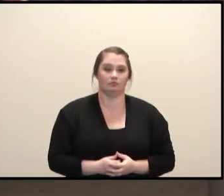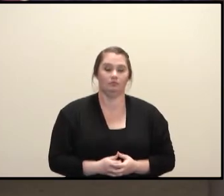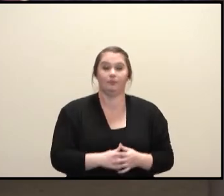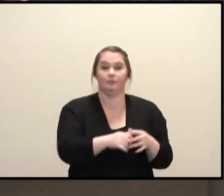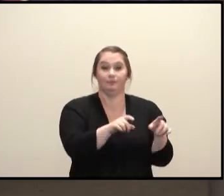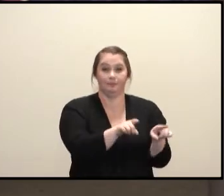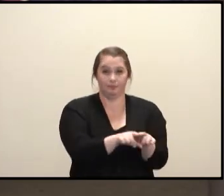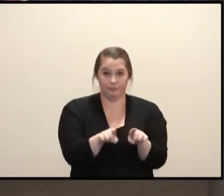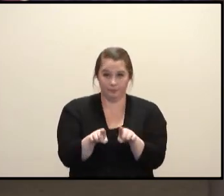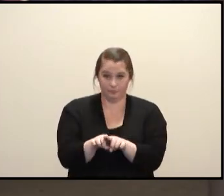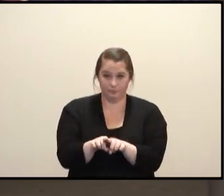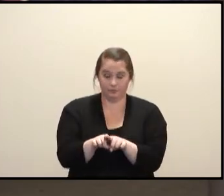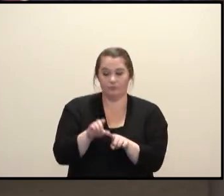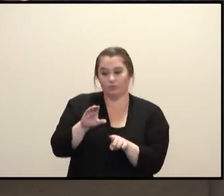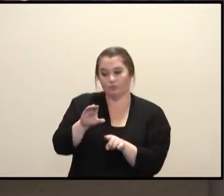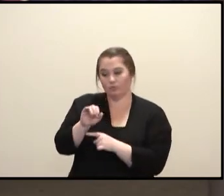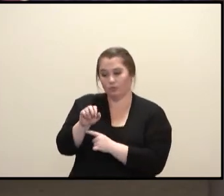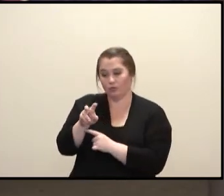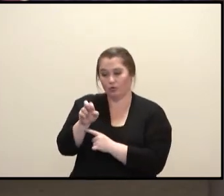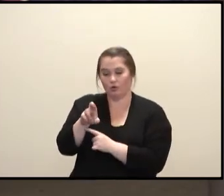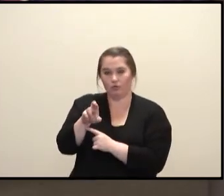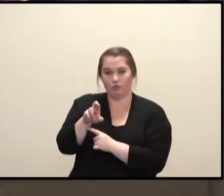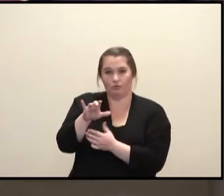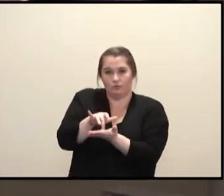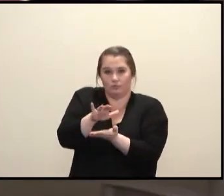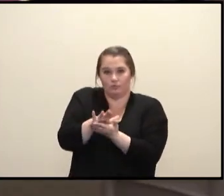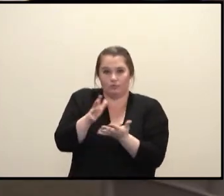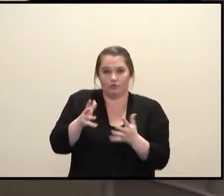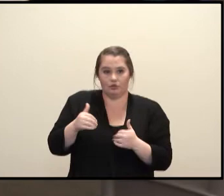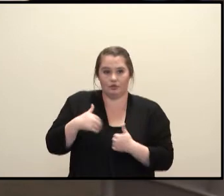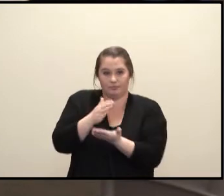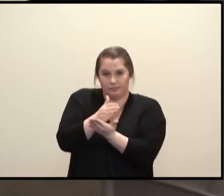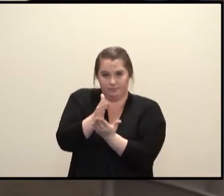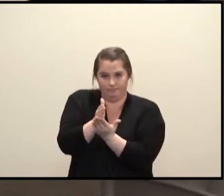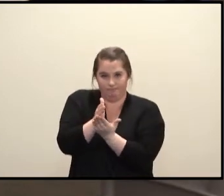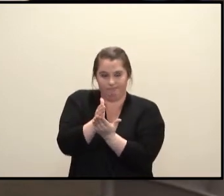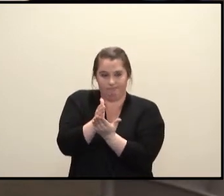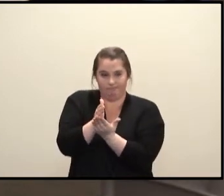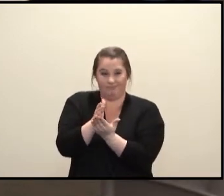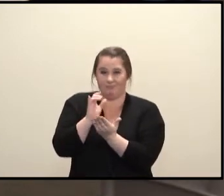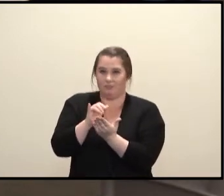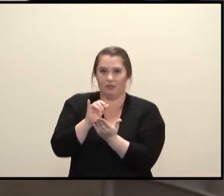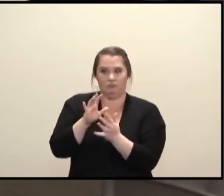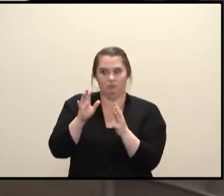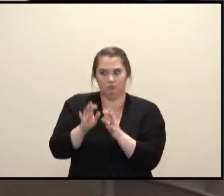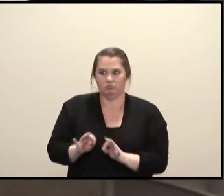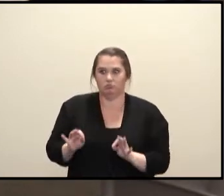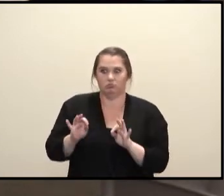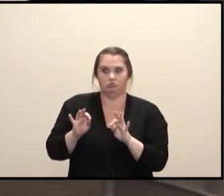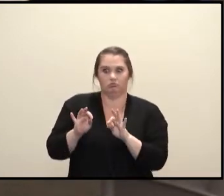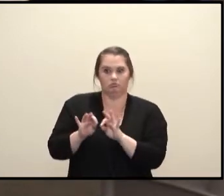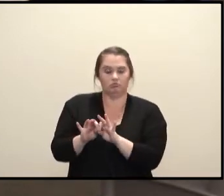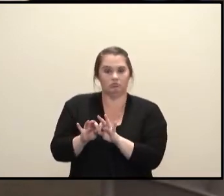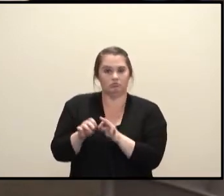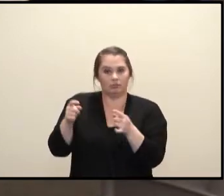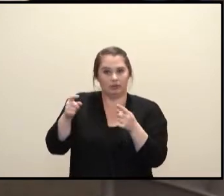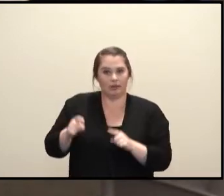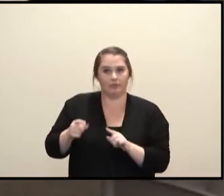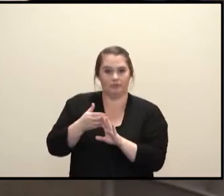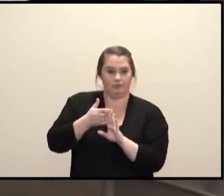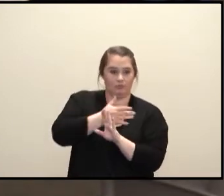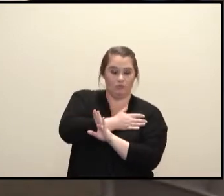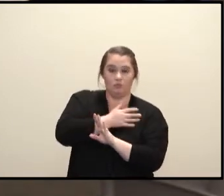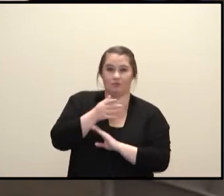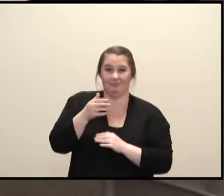they brought that Carver Middle School in on budget, which was a huge feat at a time when school districts